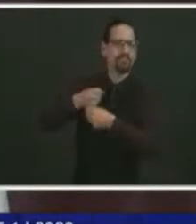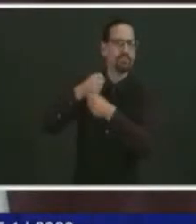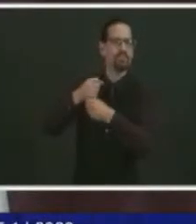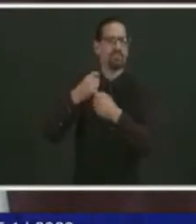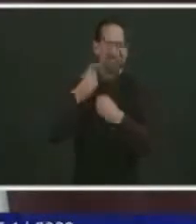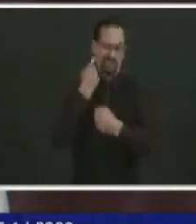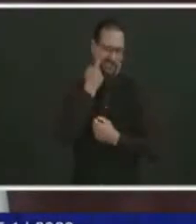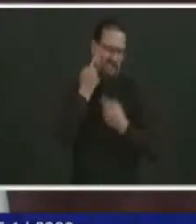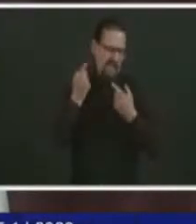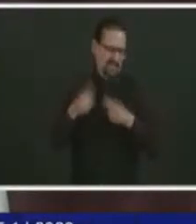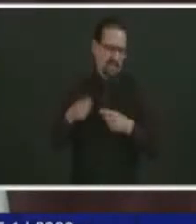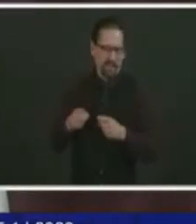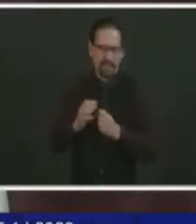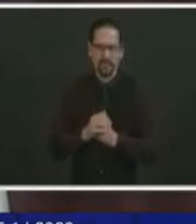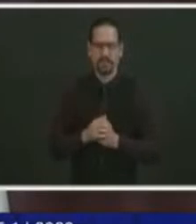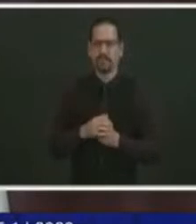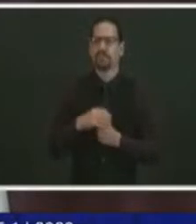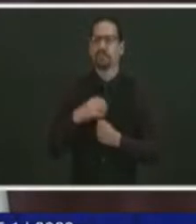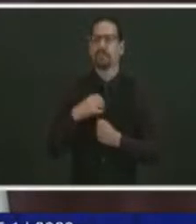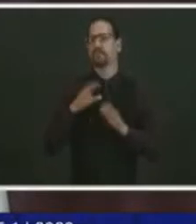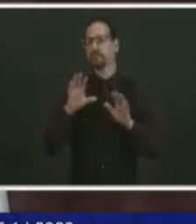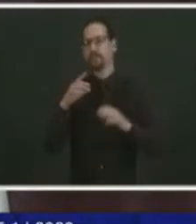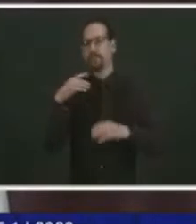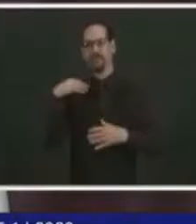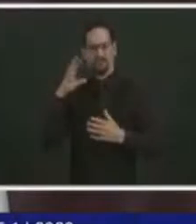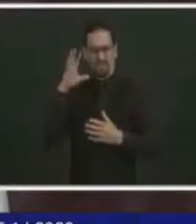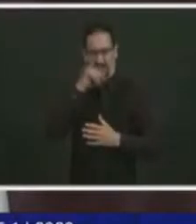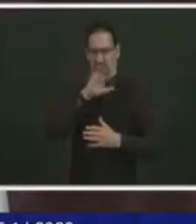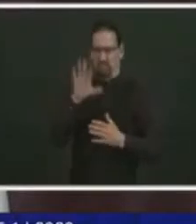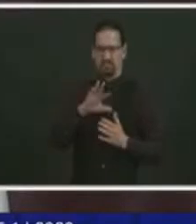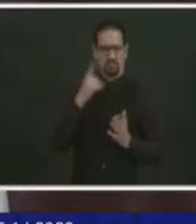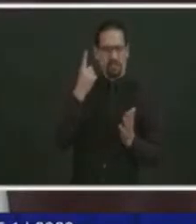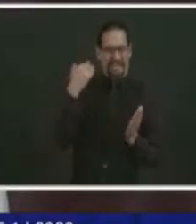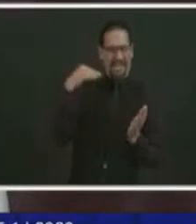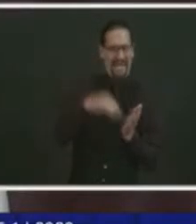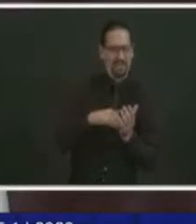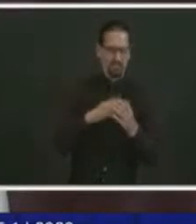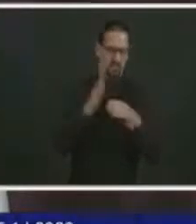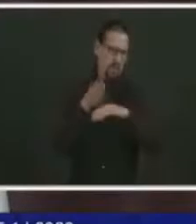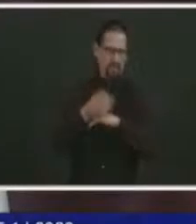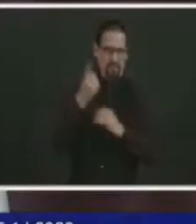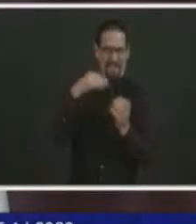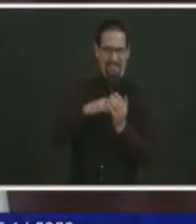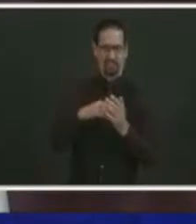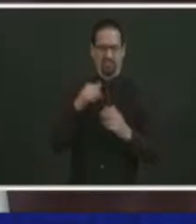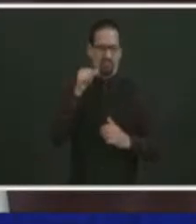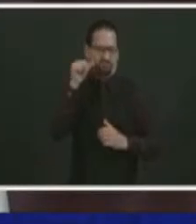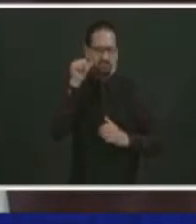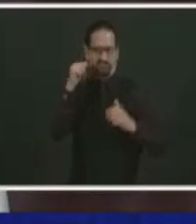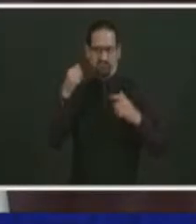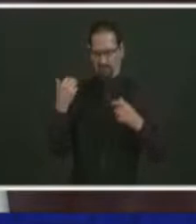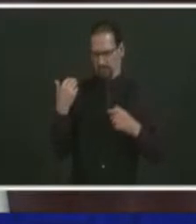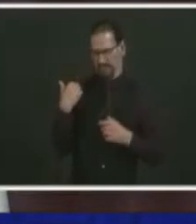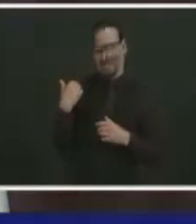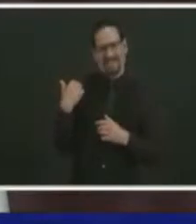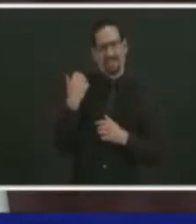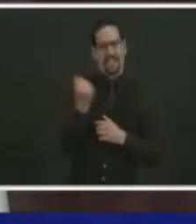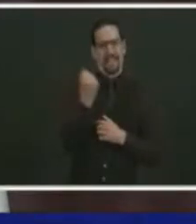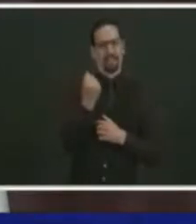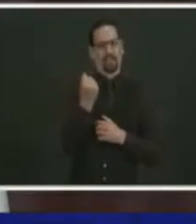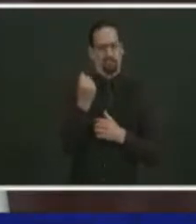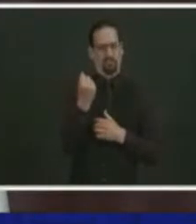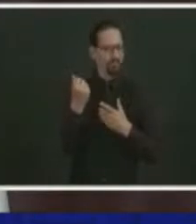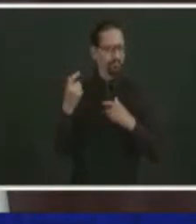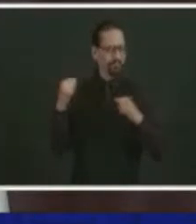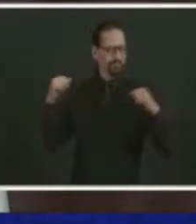our estimation, over 1,000 people here in Providence on Saturday. And I